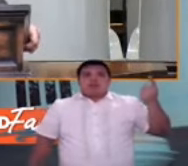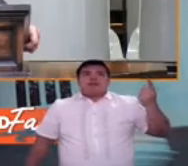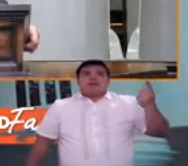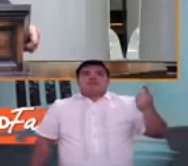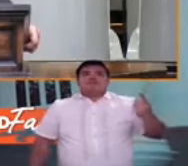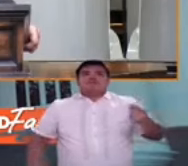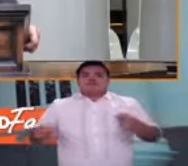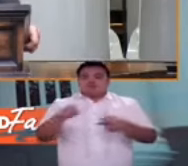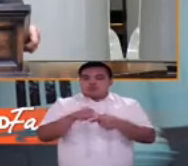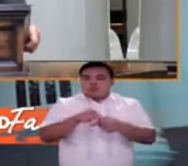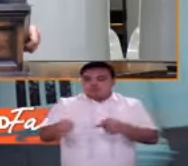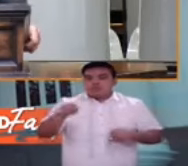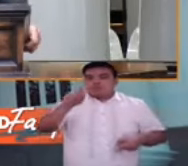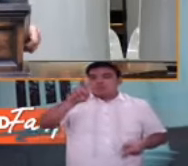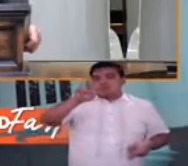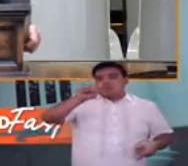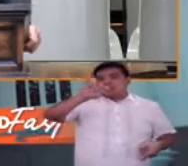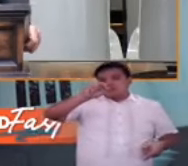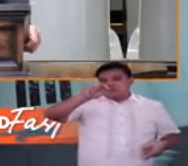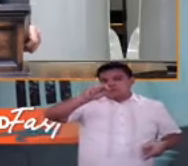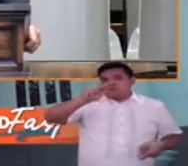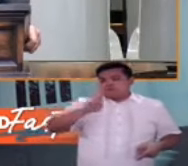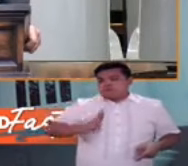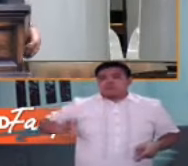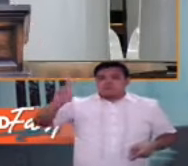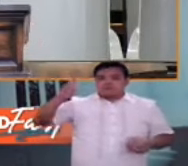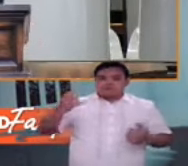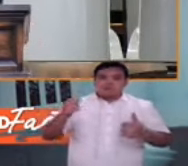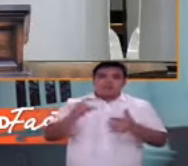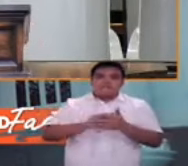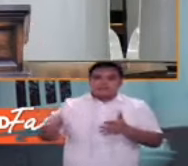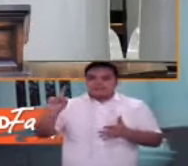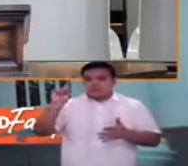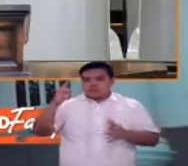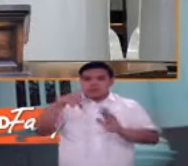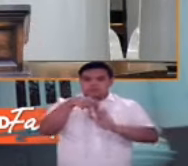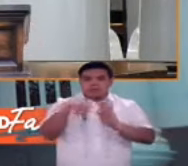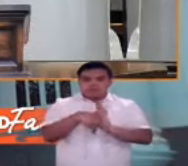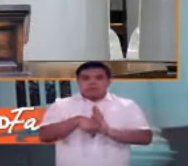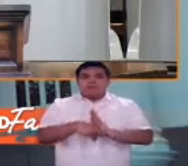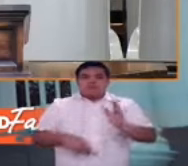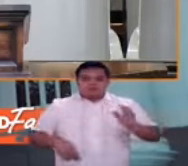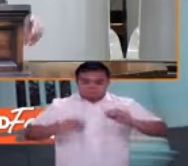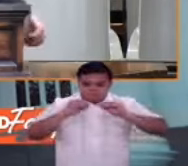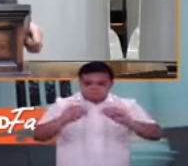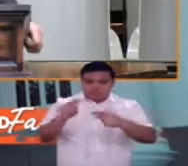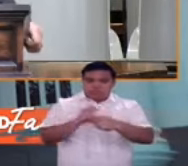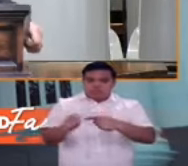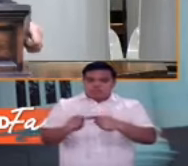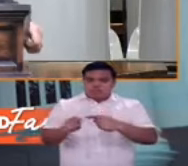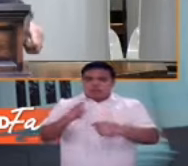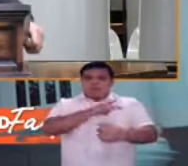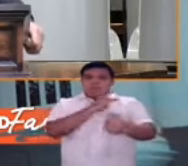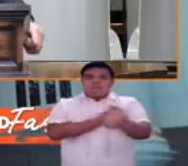6, train up a child. The first principle in raising young children to